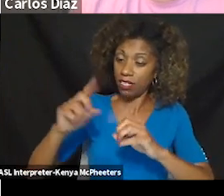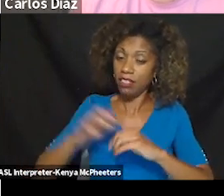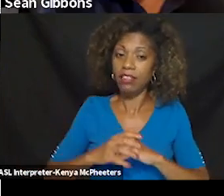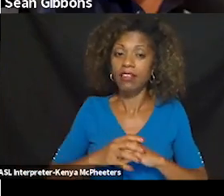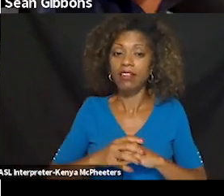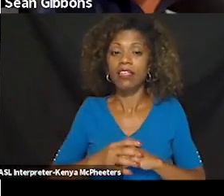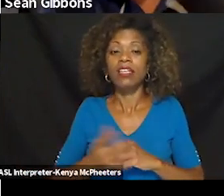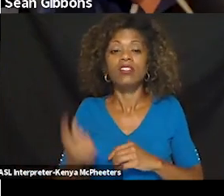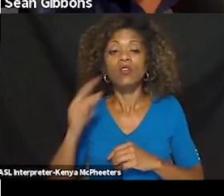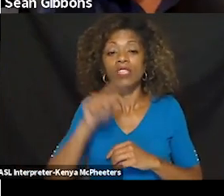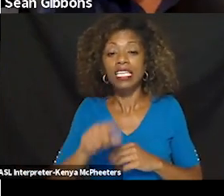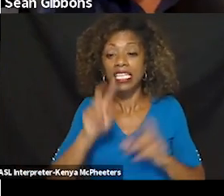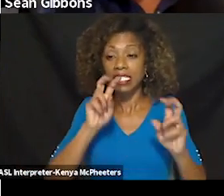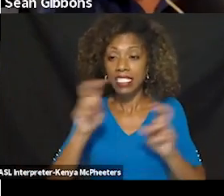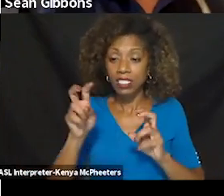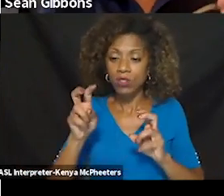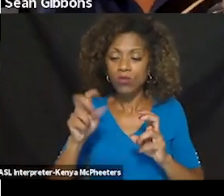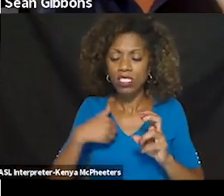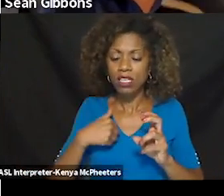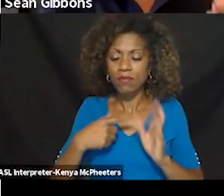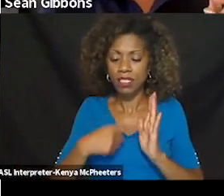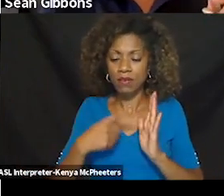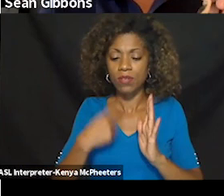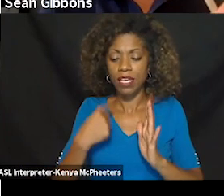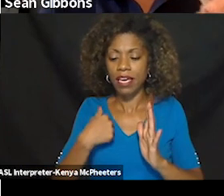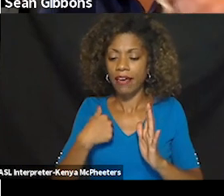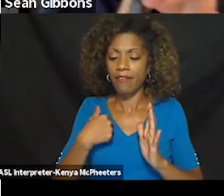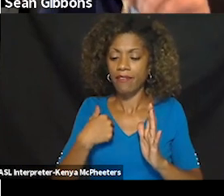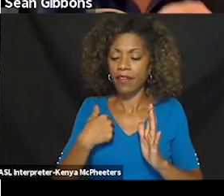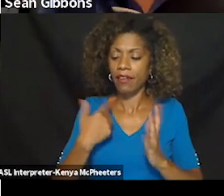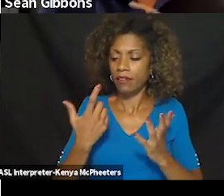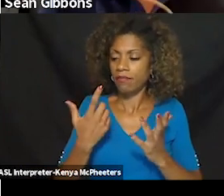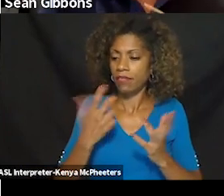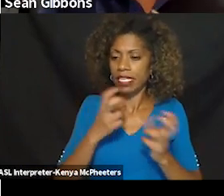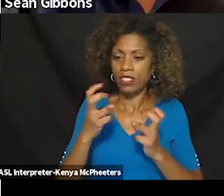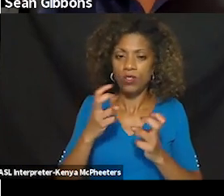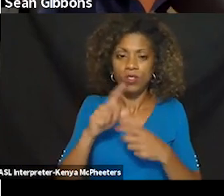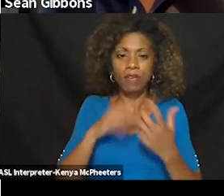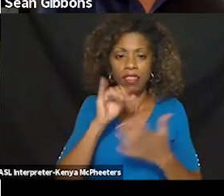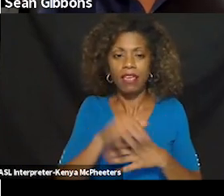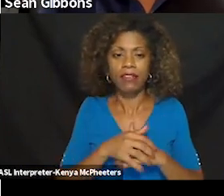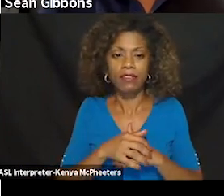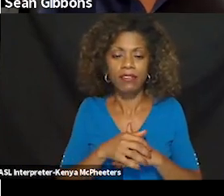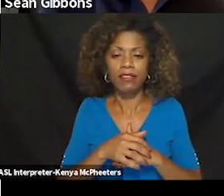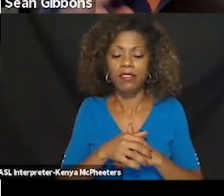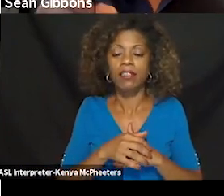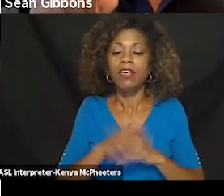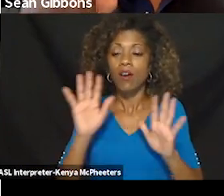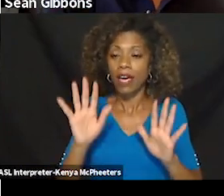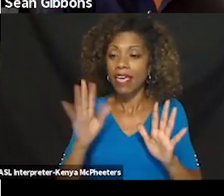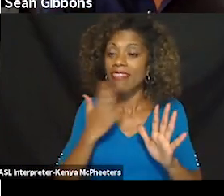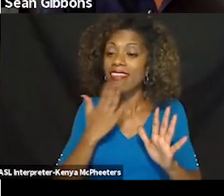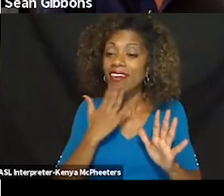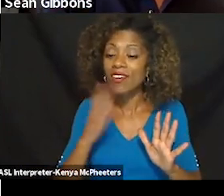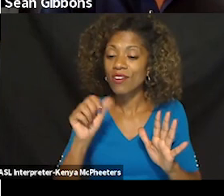Thank you, sir. And gang, I think now we have time for a few questions. We've got about 5 minutes left. So if you'd like, if you